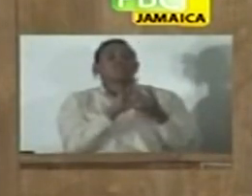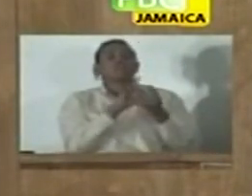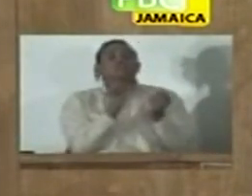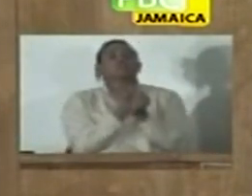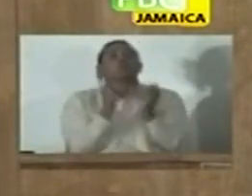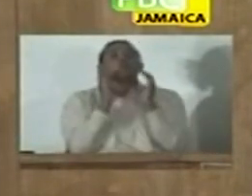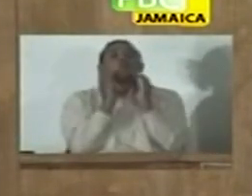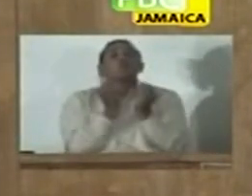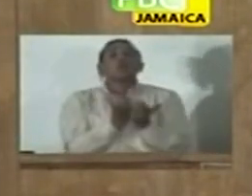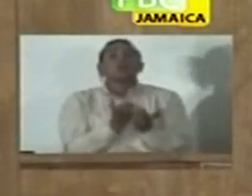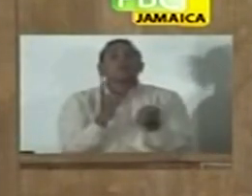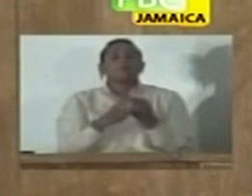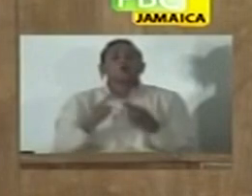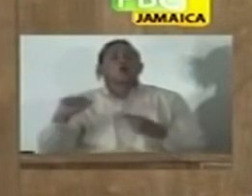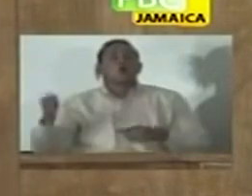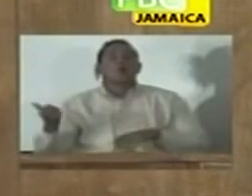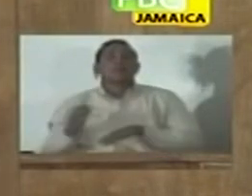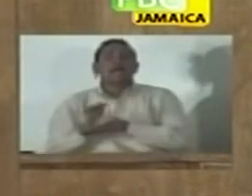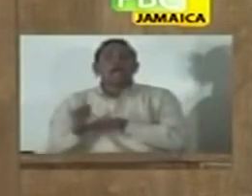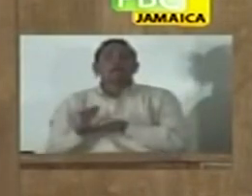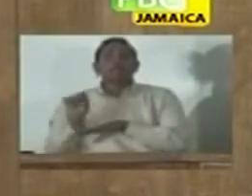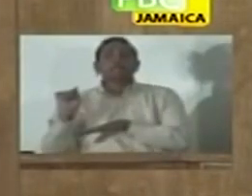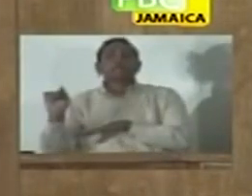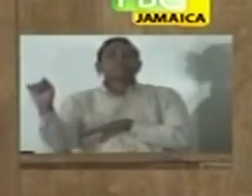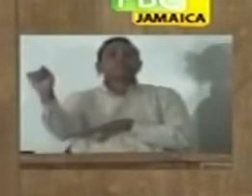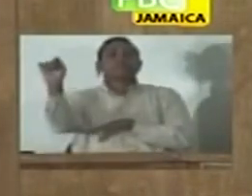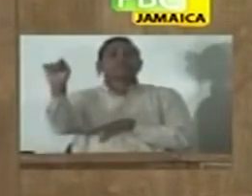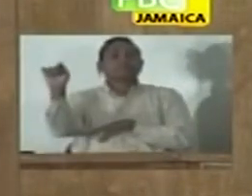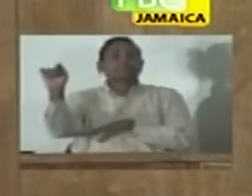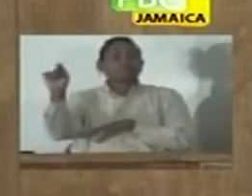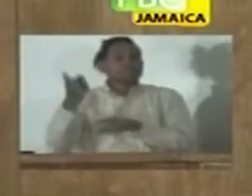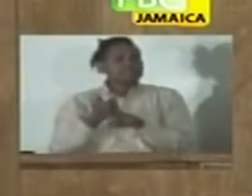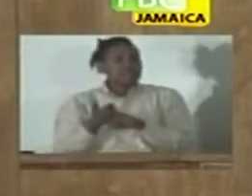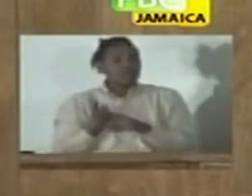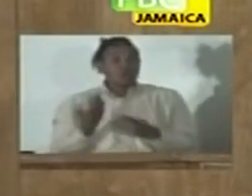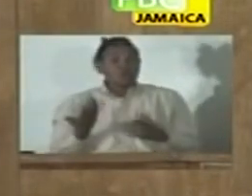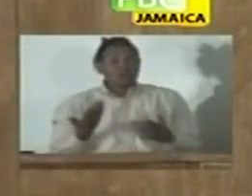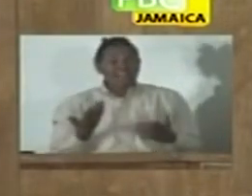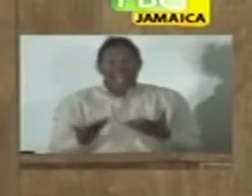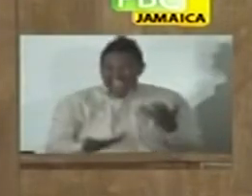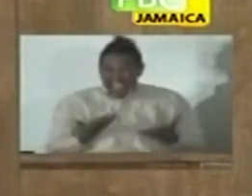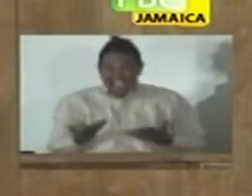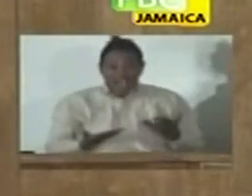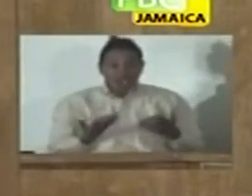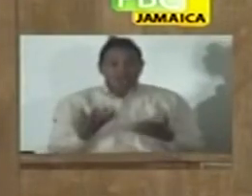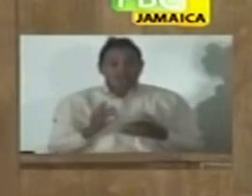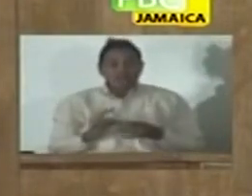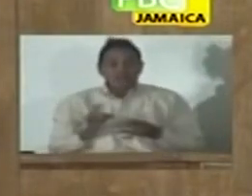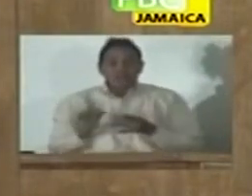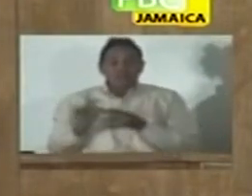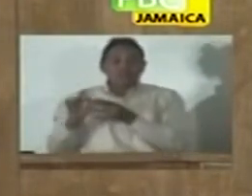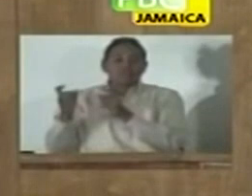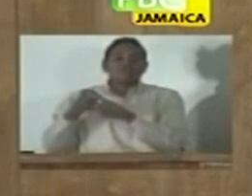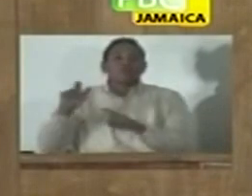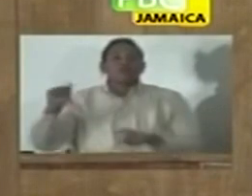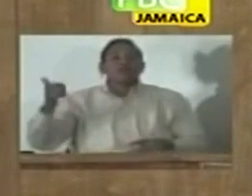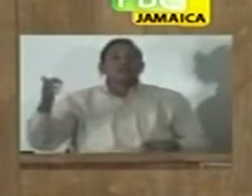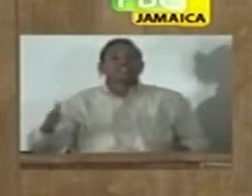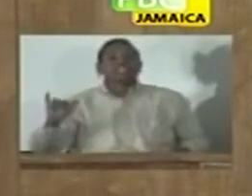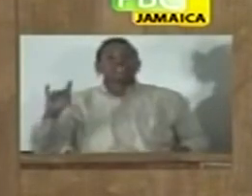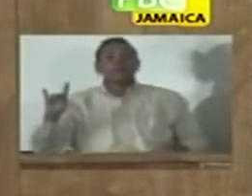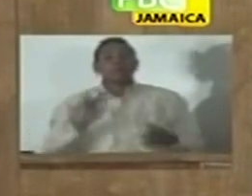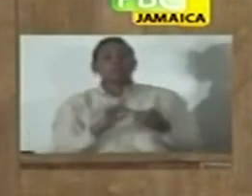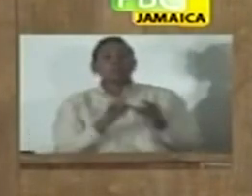Cuba, along with other Caribbean territory. And we paid a price in propaganda from the other side for